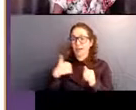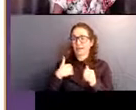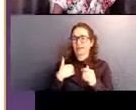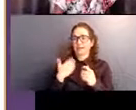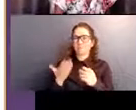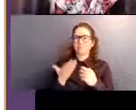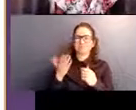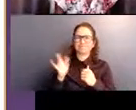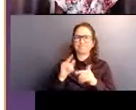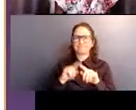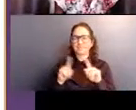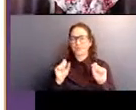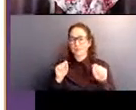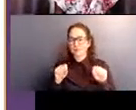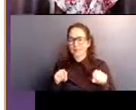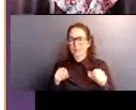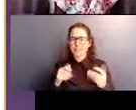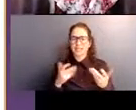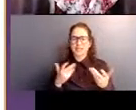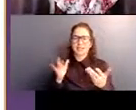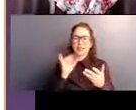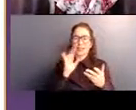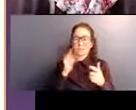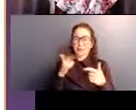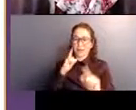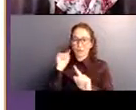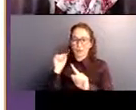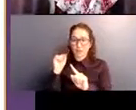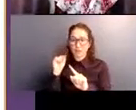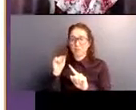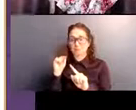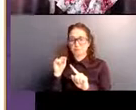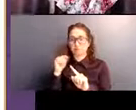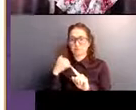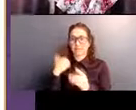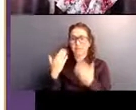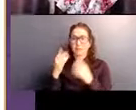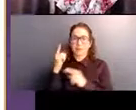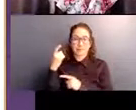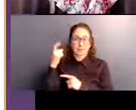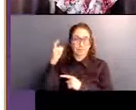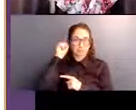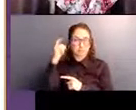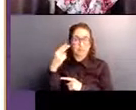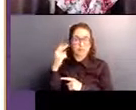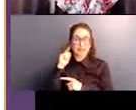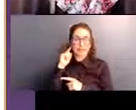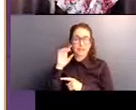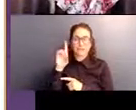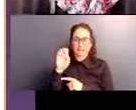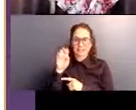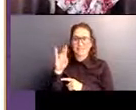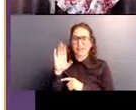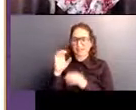has a differing ability that allows them to have a hearing device, and I've taught students